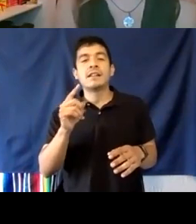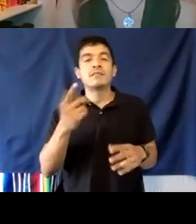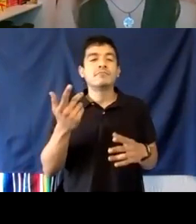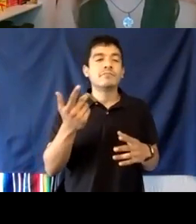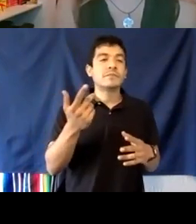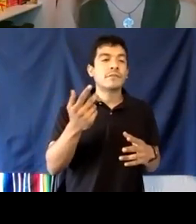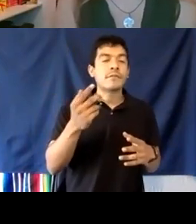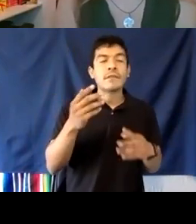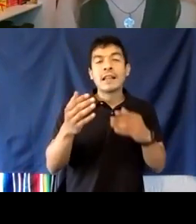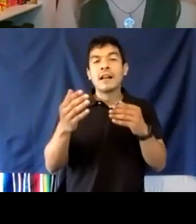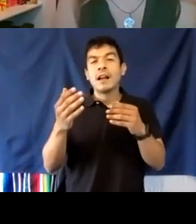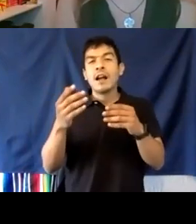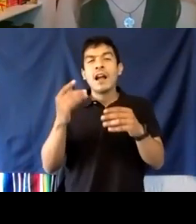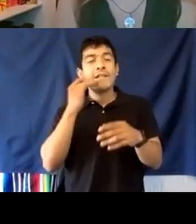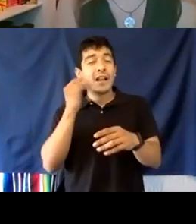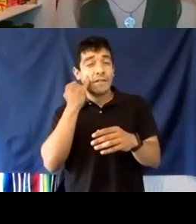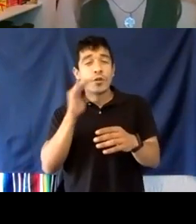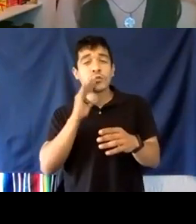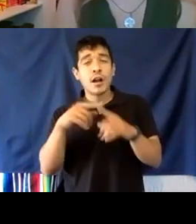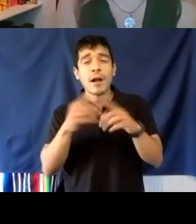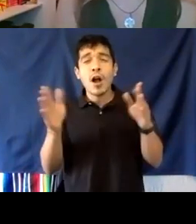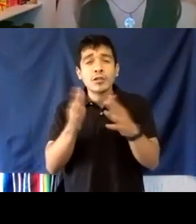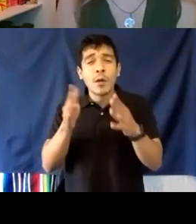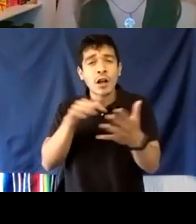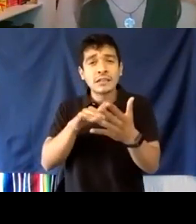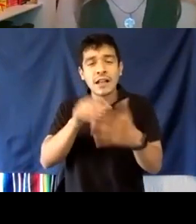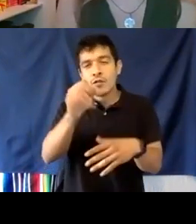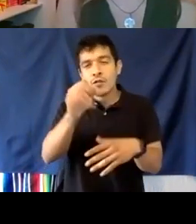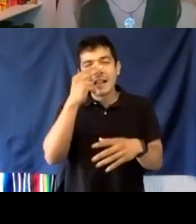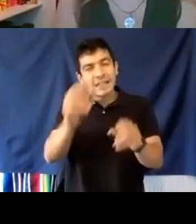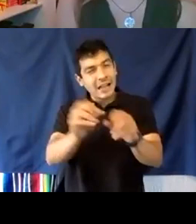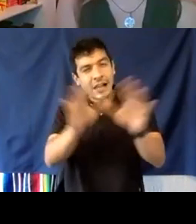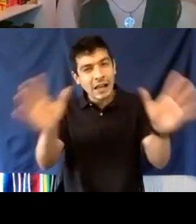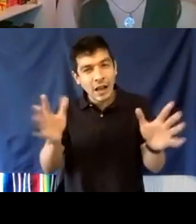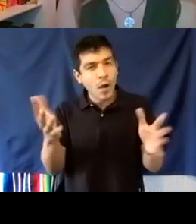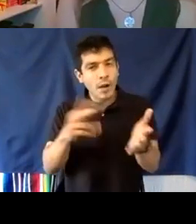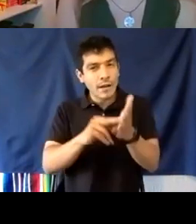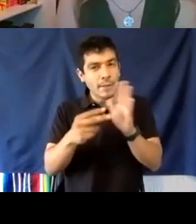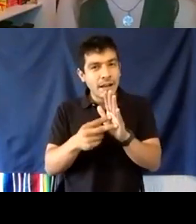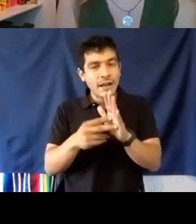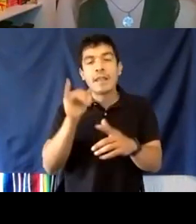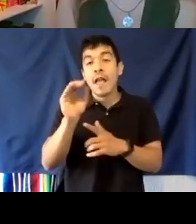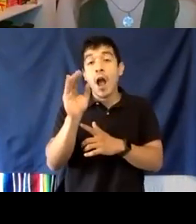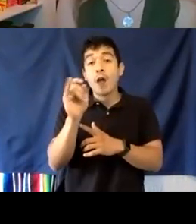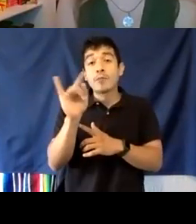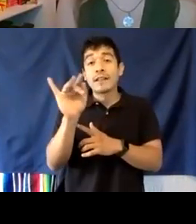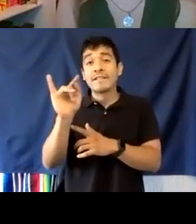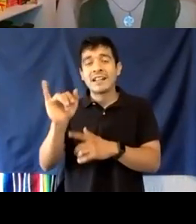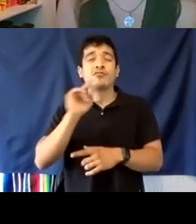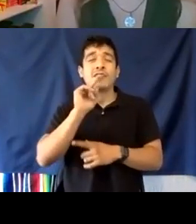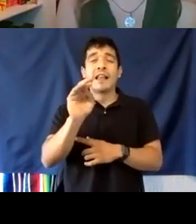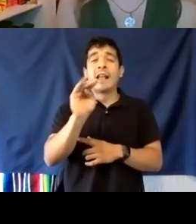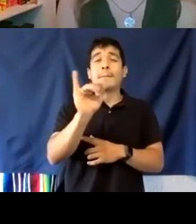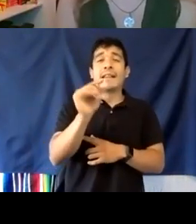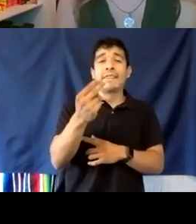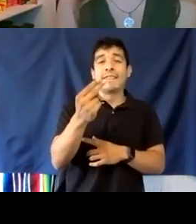scale study, and we all understand that objectivity is a myth to one degree or another, then being